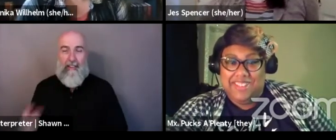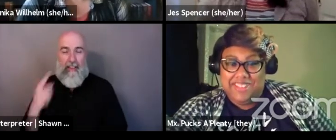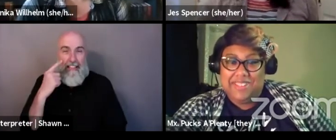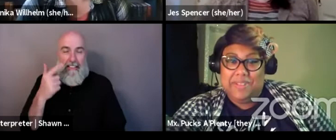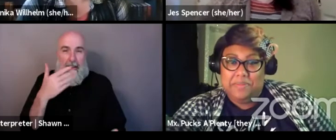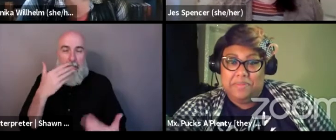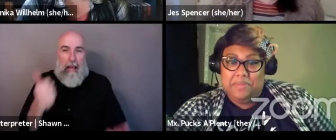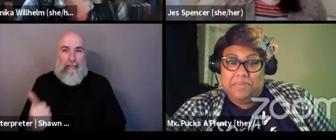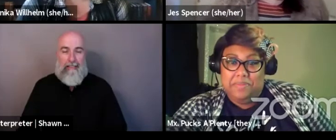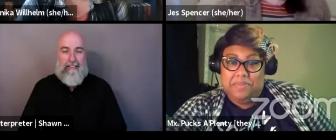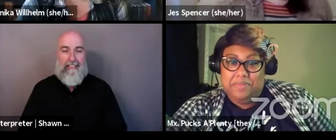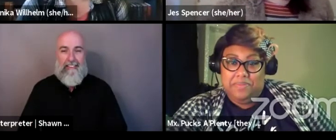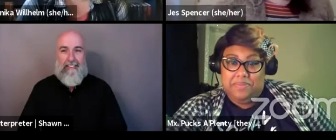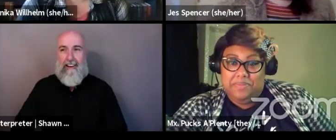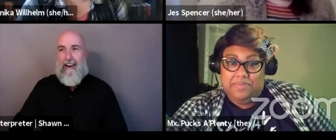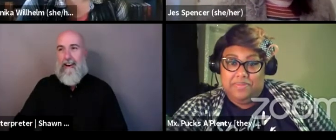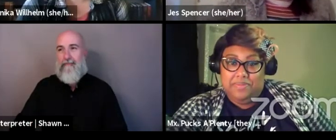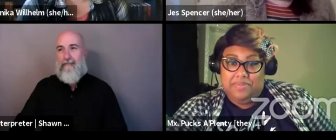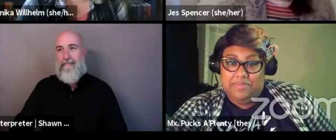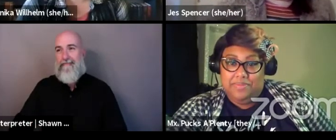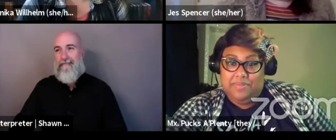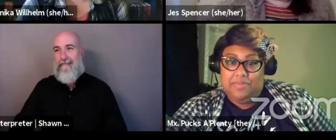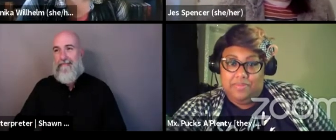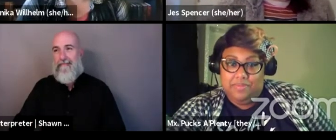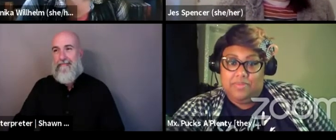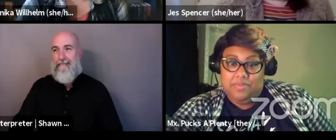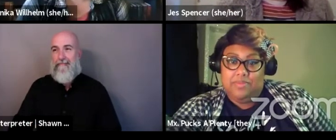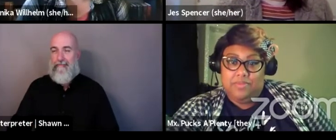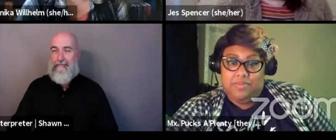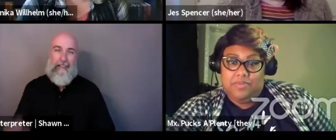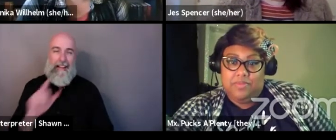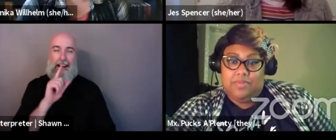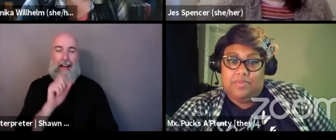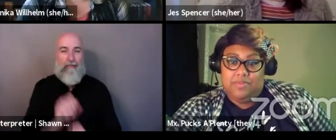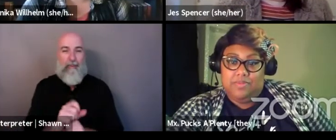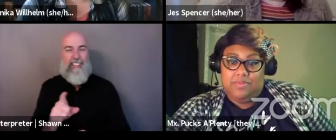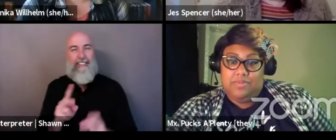best. But yes, yeah, absolutely. No, it's